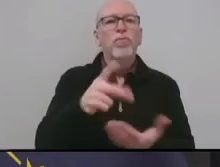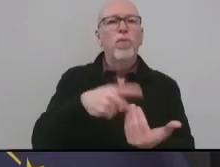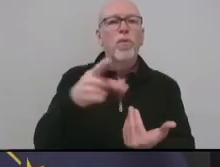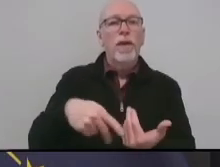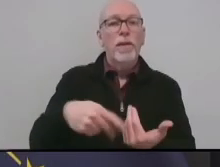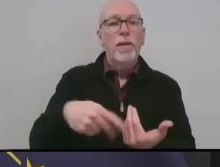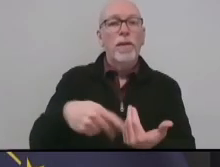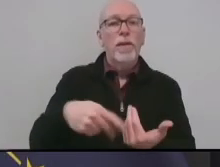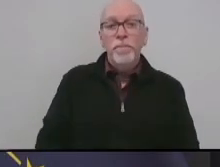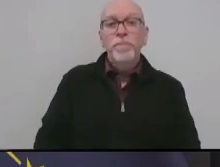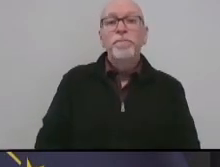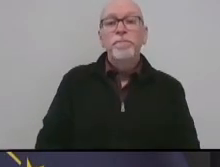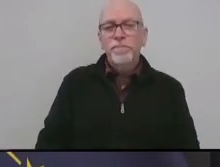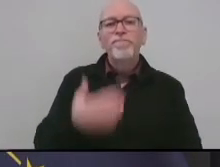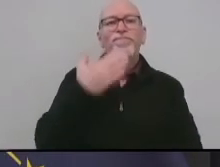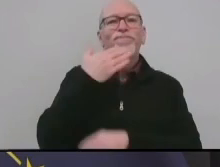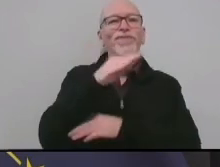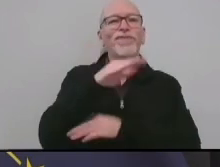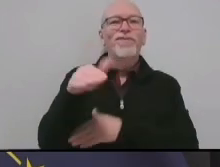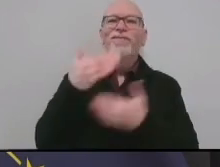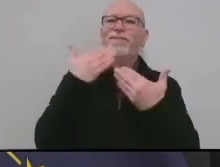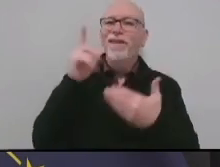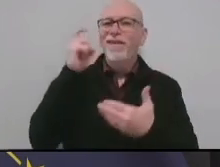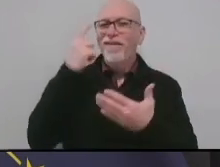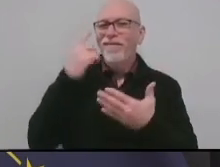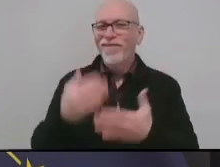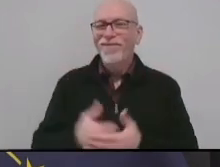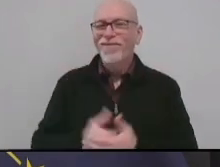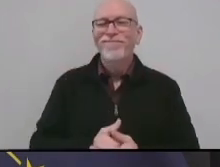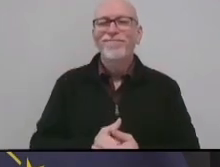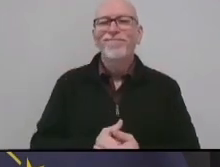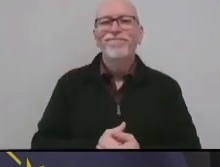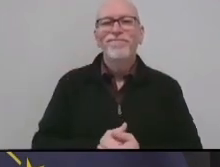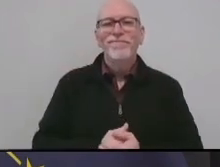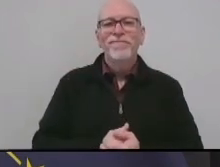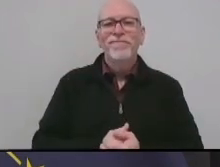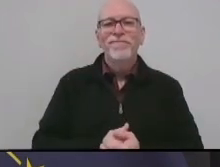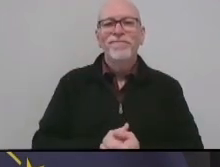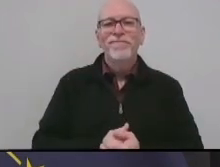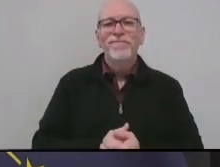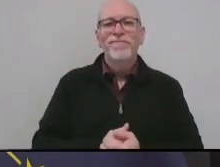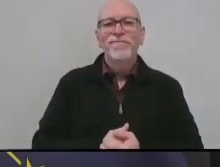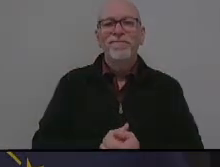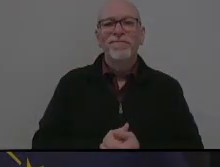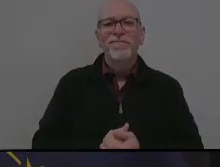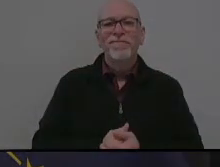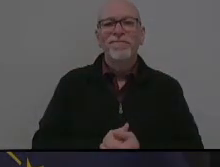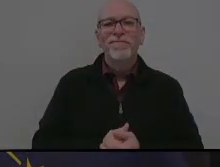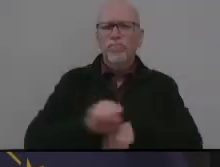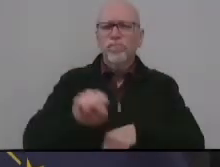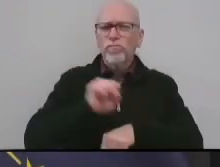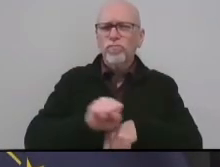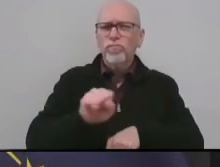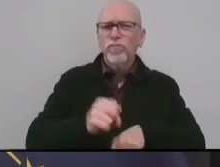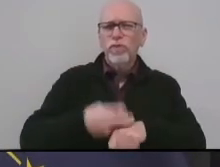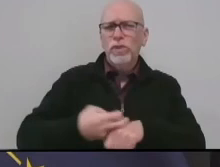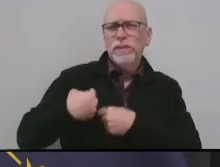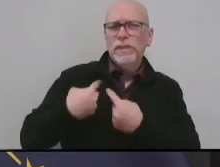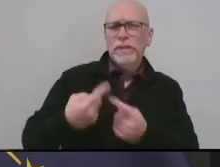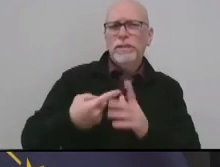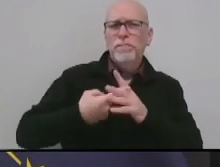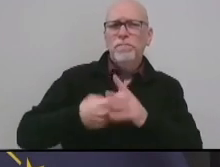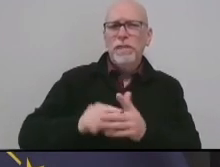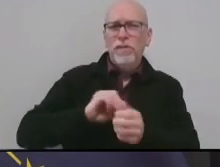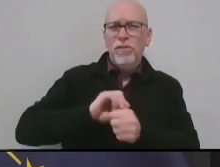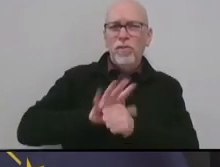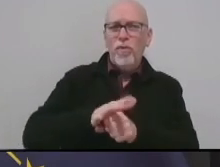Good afternoon. Thank you, Governor. The Indiana Department of Home of the COVID-19